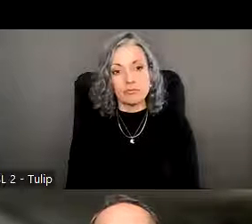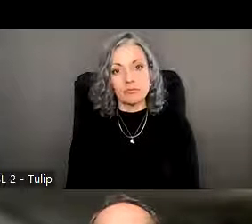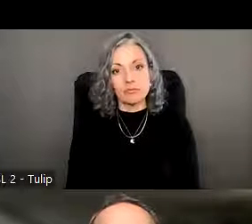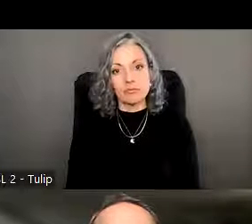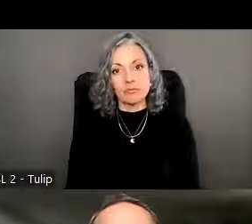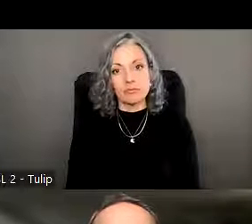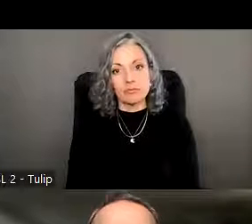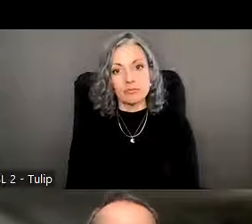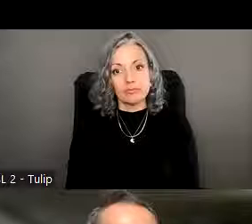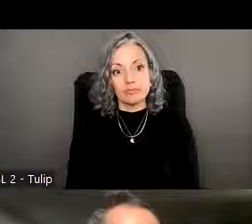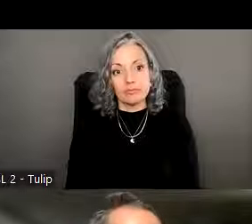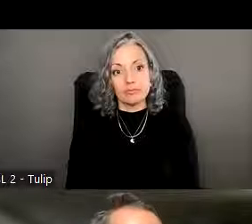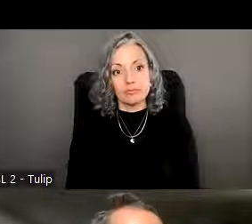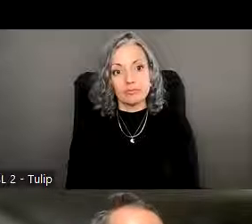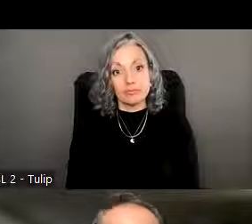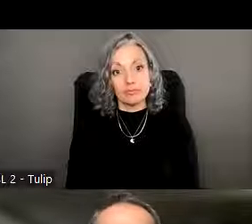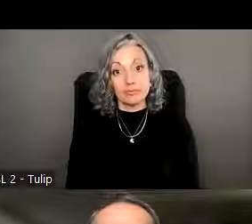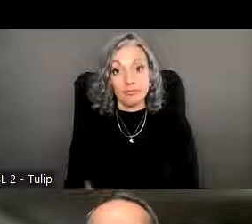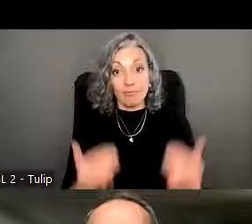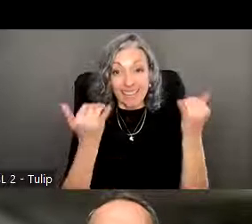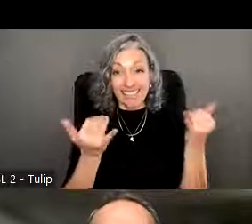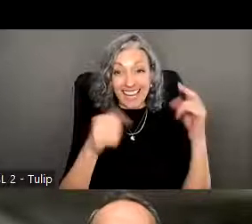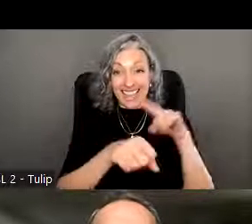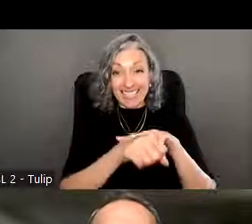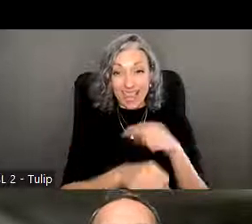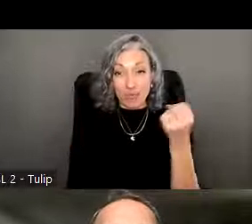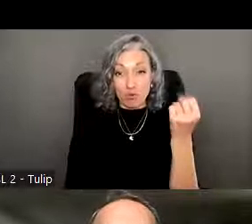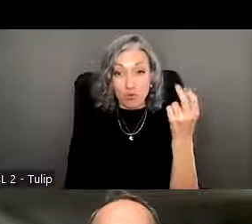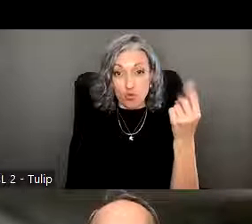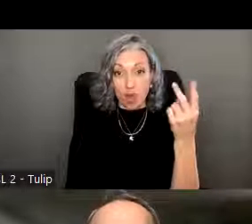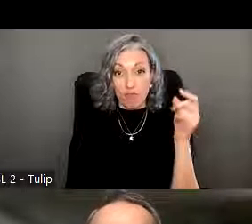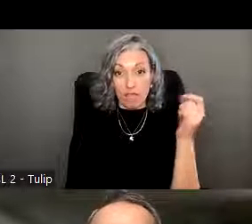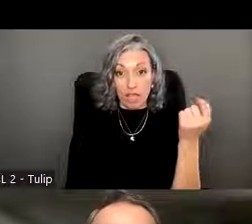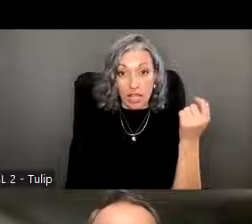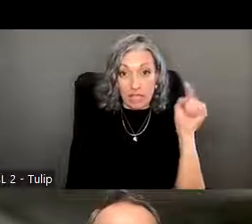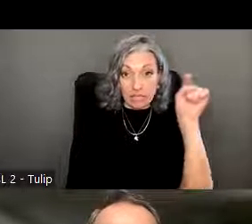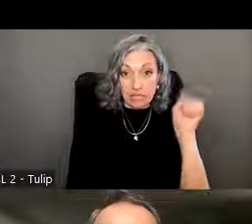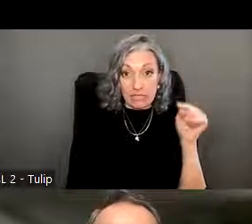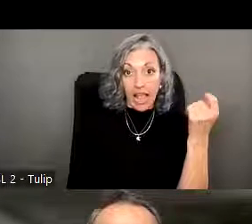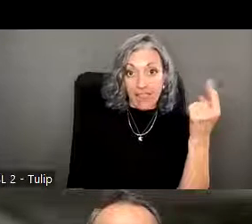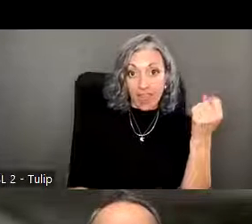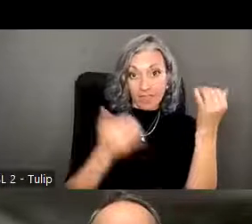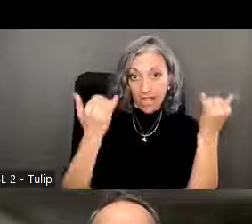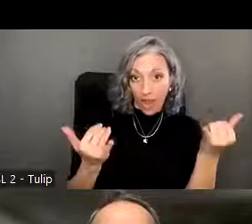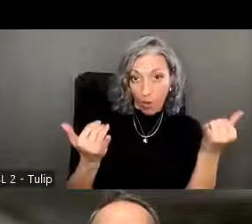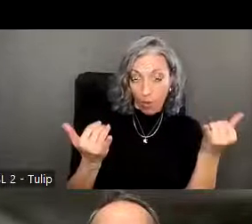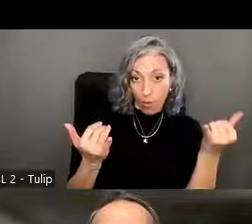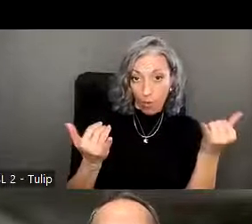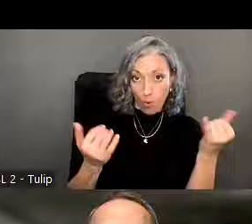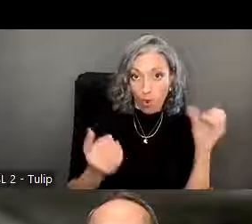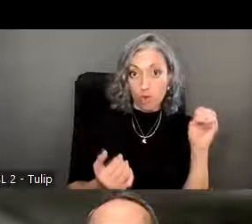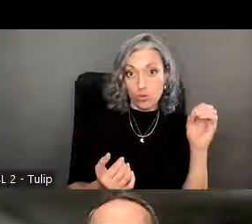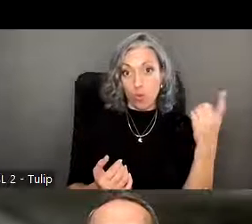All right, it is 12:11 right now. And so we